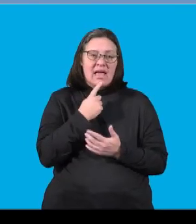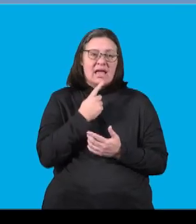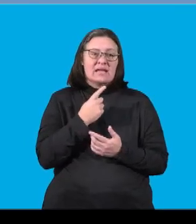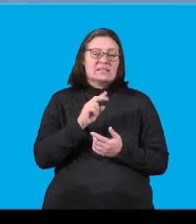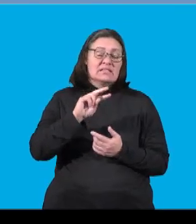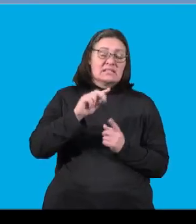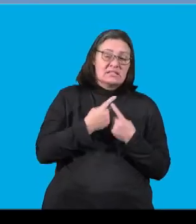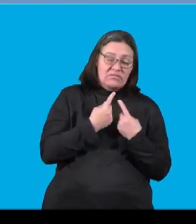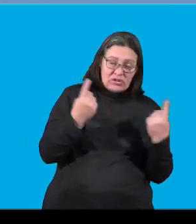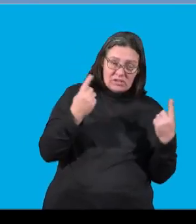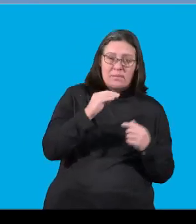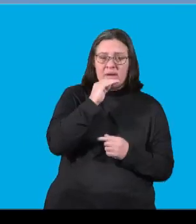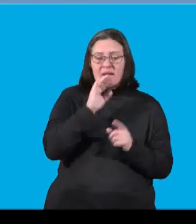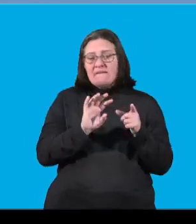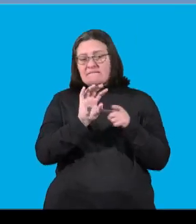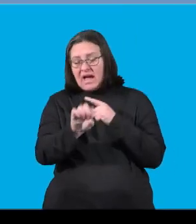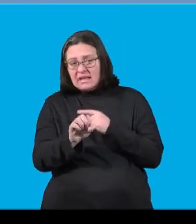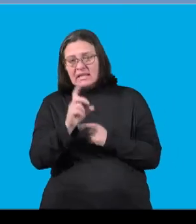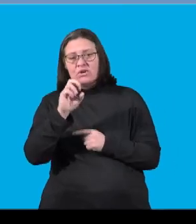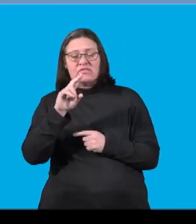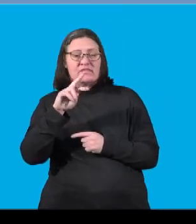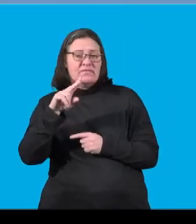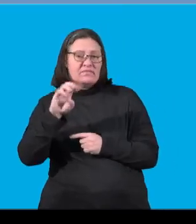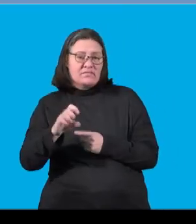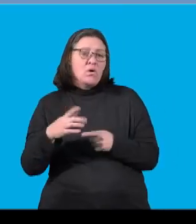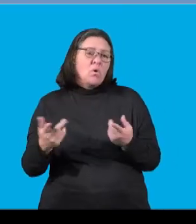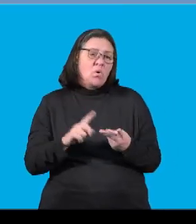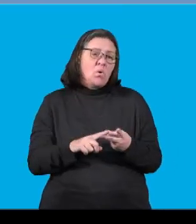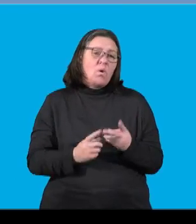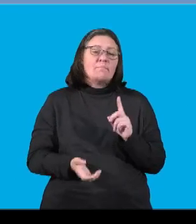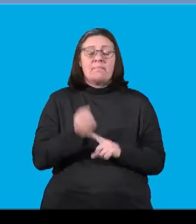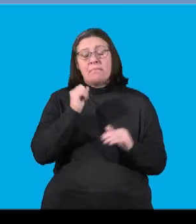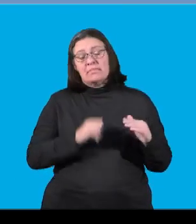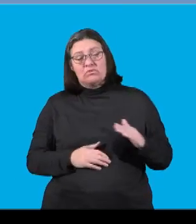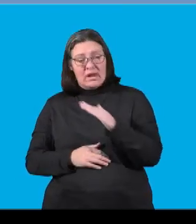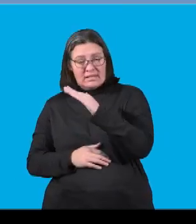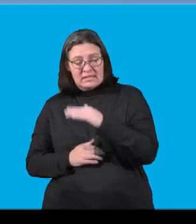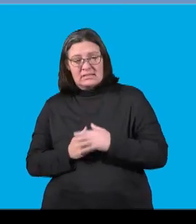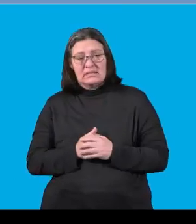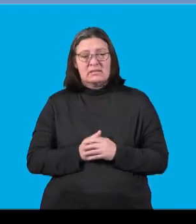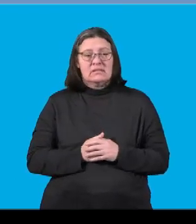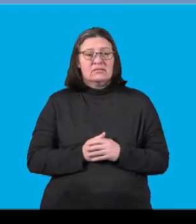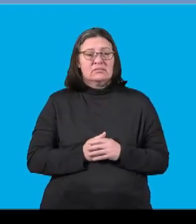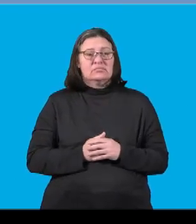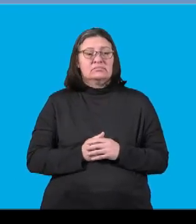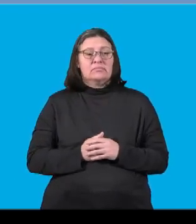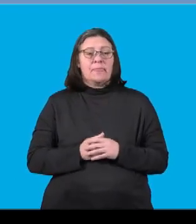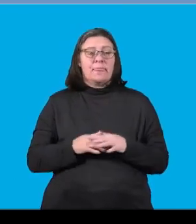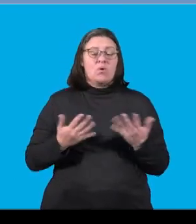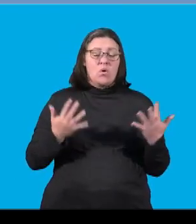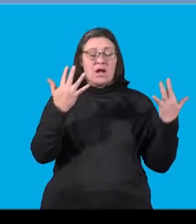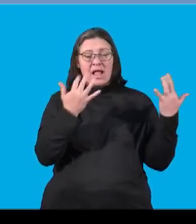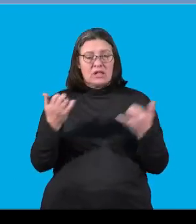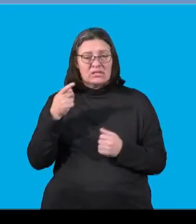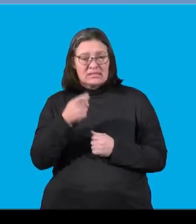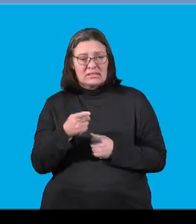say differentiate, which is obviously meaning you need to find the derivative, or they can say determine the gradient, which implies you need to find the